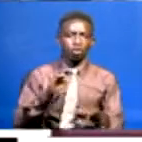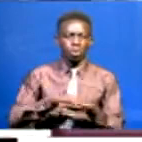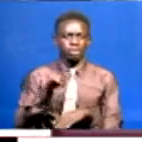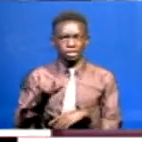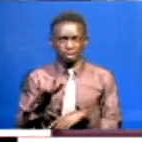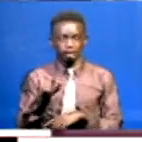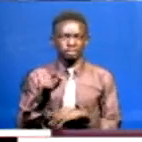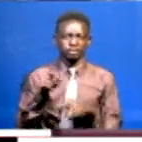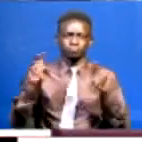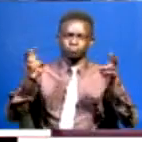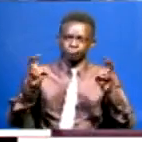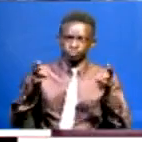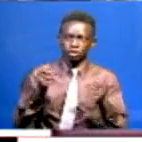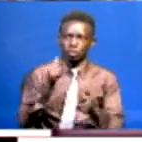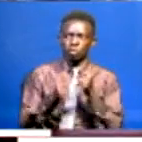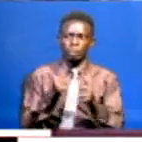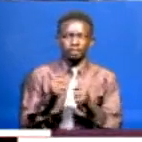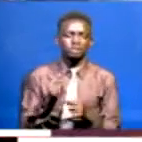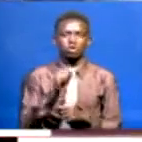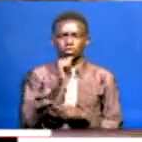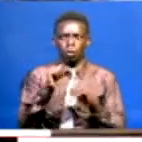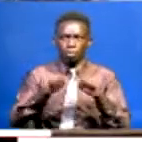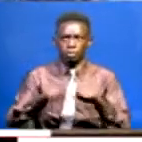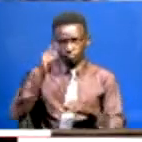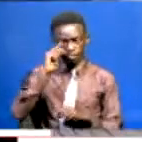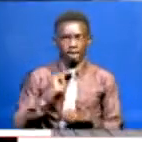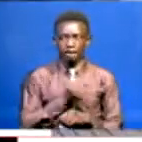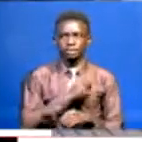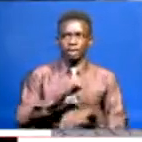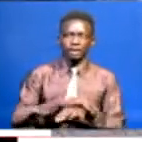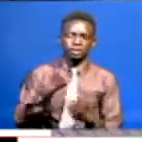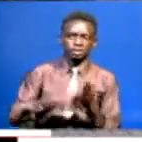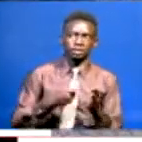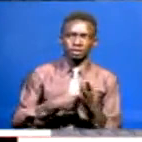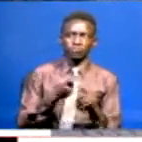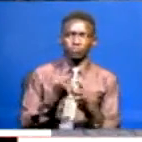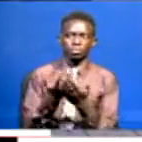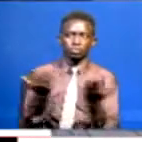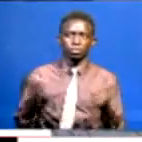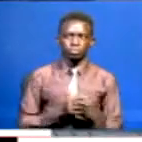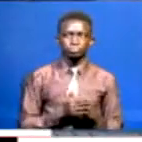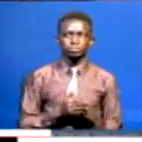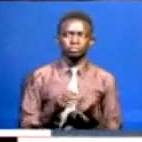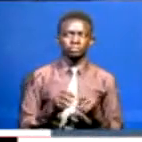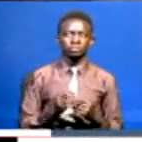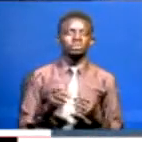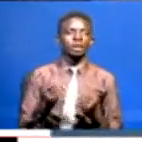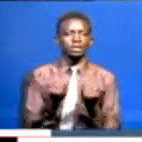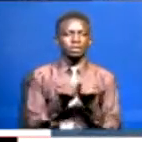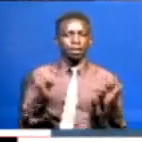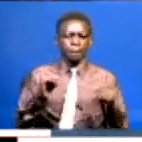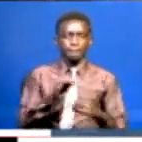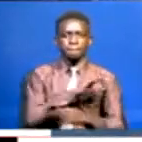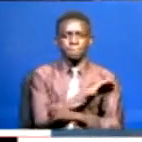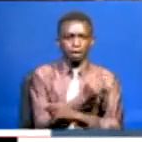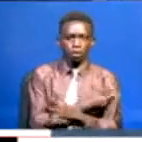not possible for us to get a discount from you. The independent power producers indicate there are